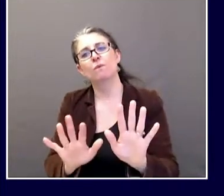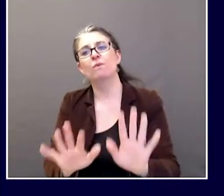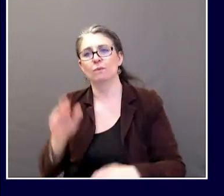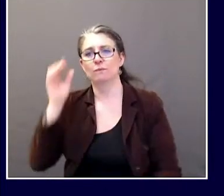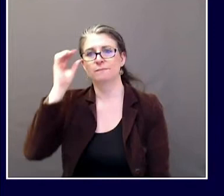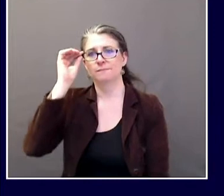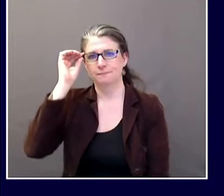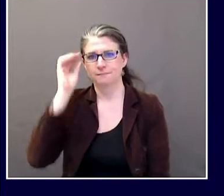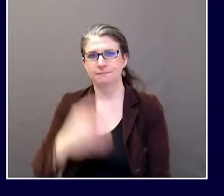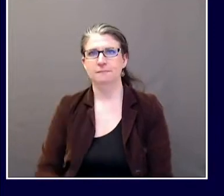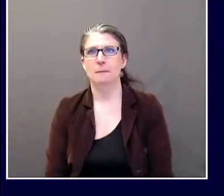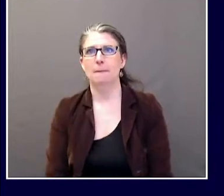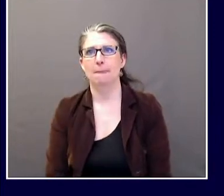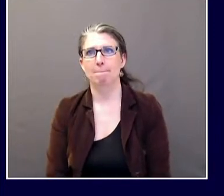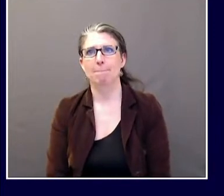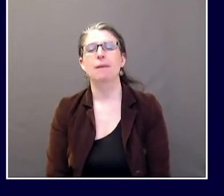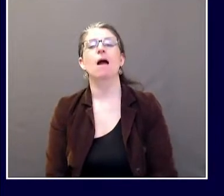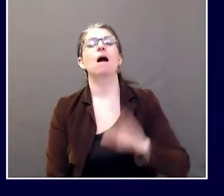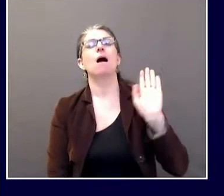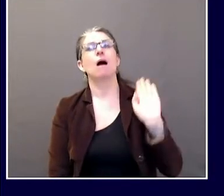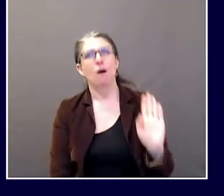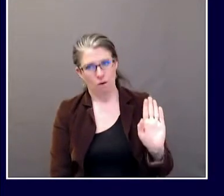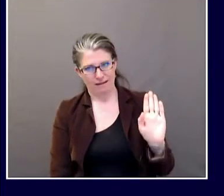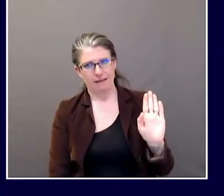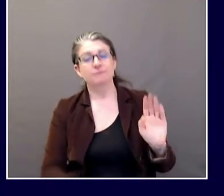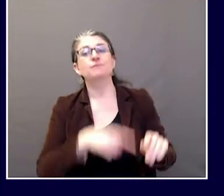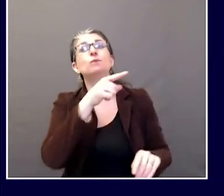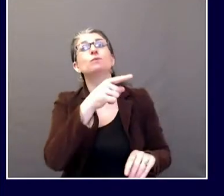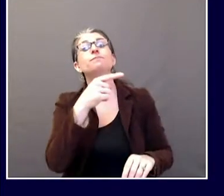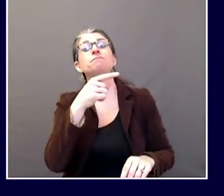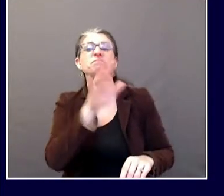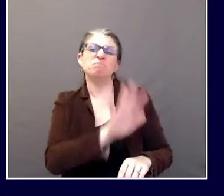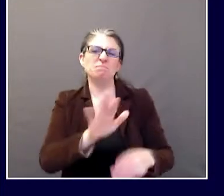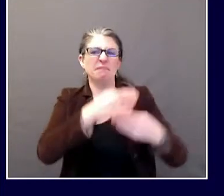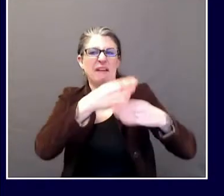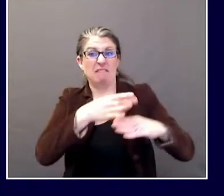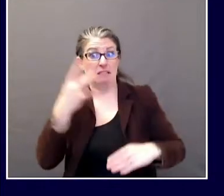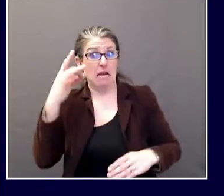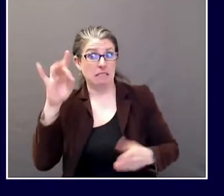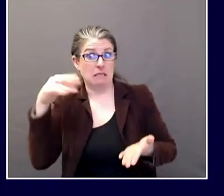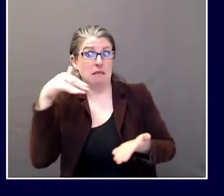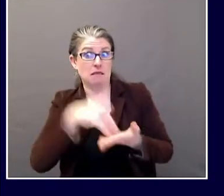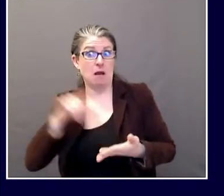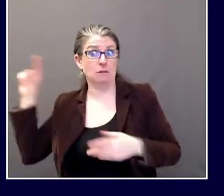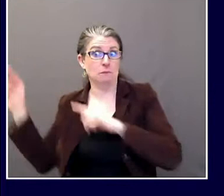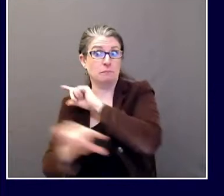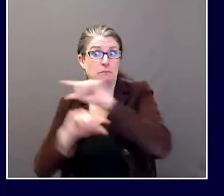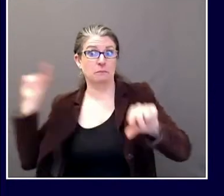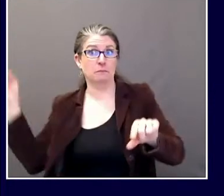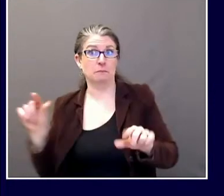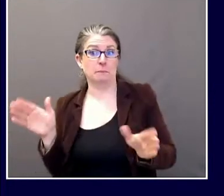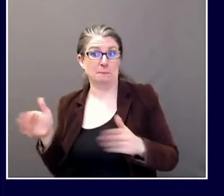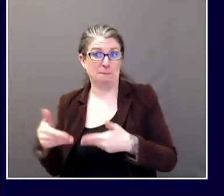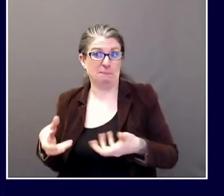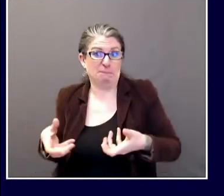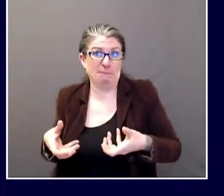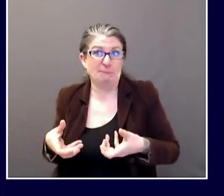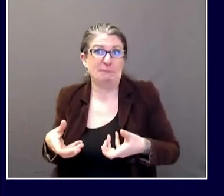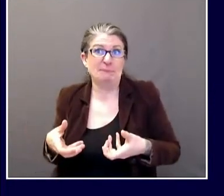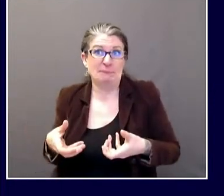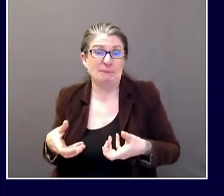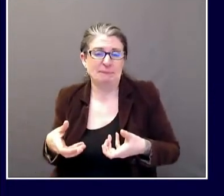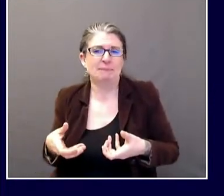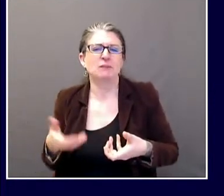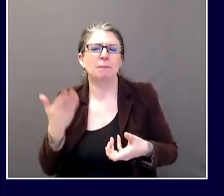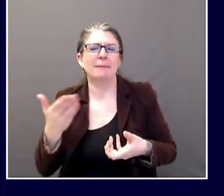of doses that we've received here, I think you may have been asked about this in the past, but so forgive me if this is a repeat question,